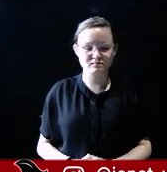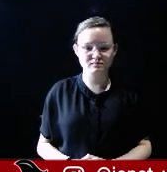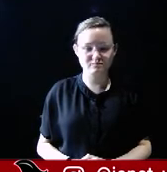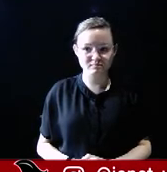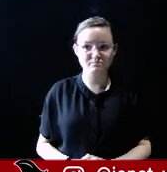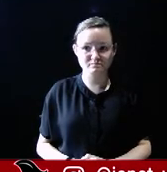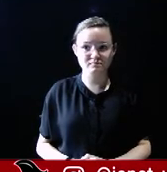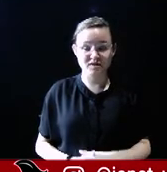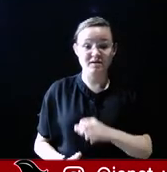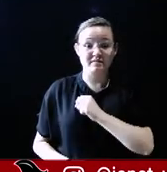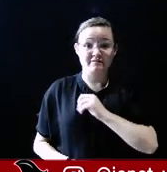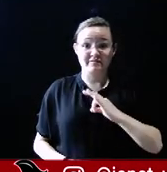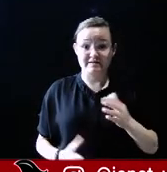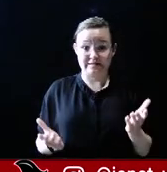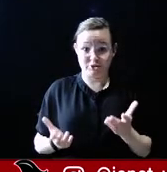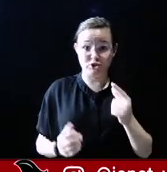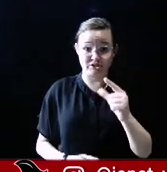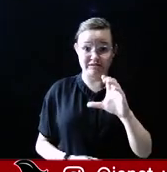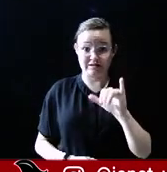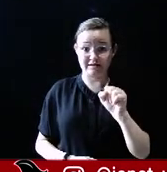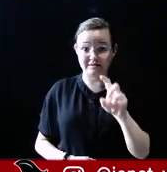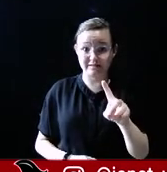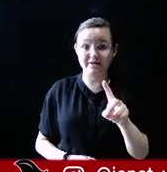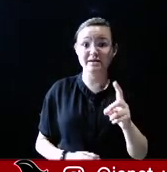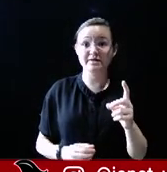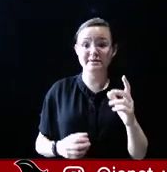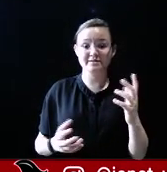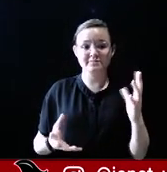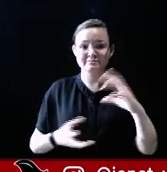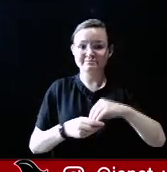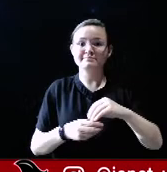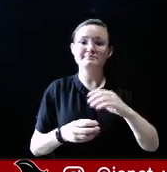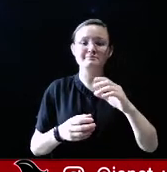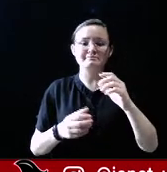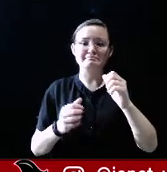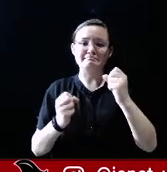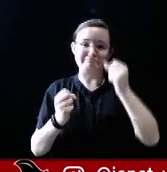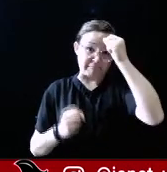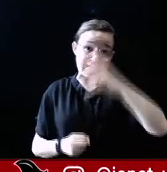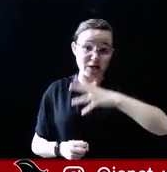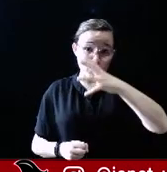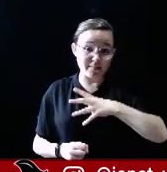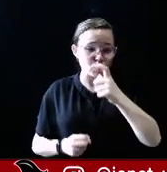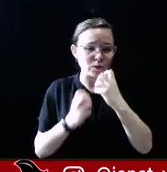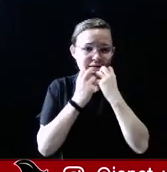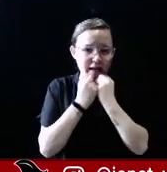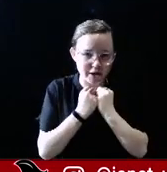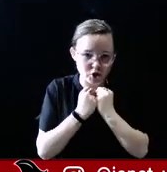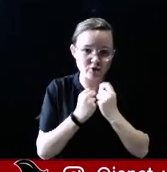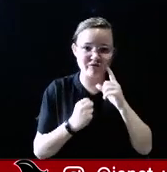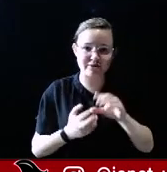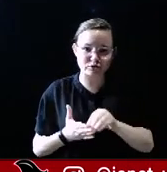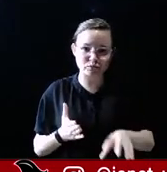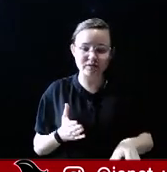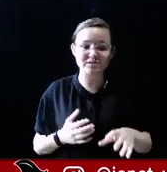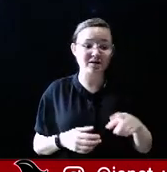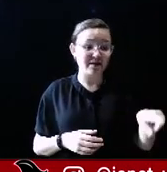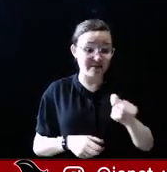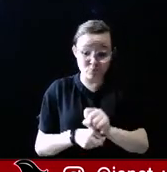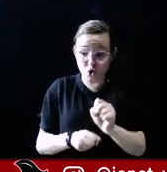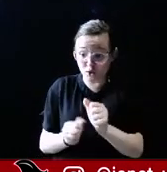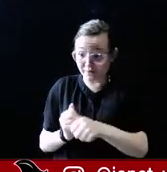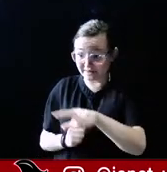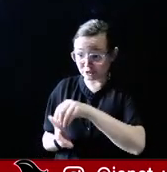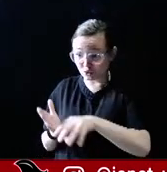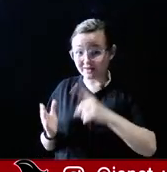The faculty at Goose Creek Memorial High School is made up of men and women who care about their students. They've worked with these young women and men